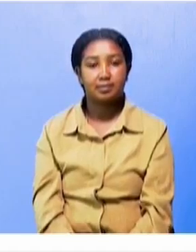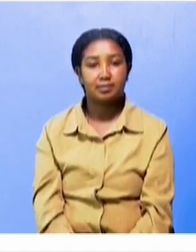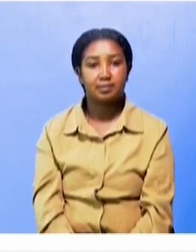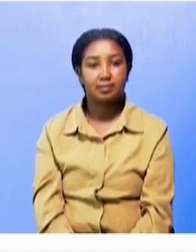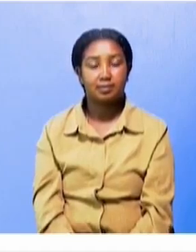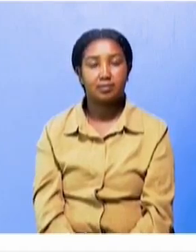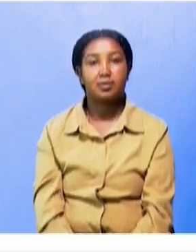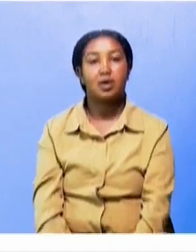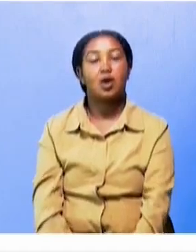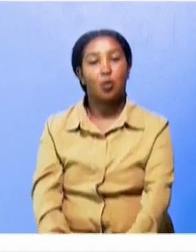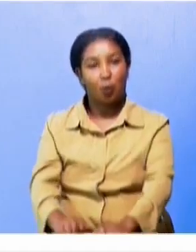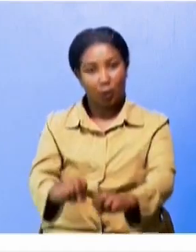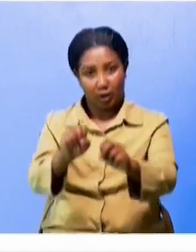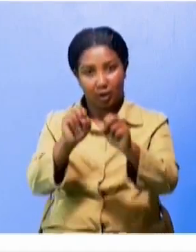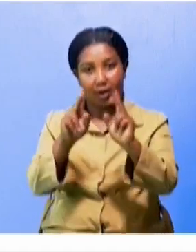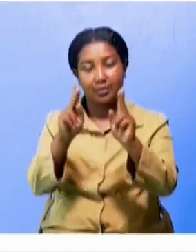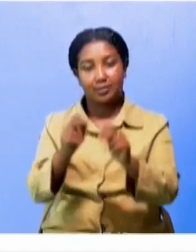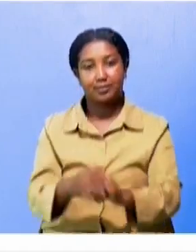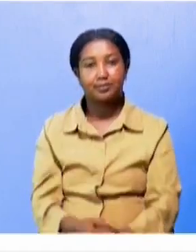Okay.